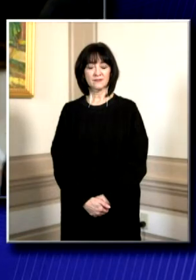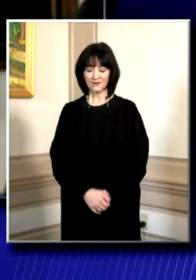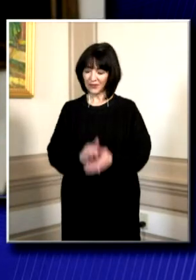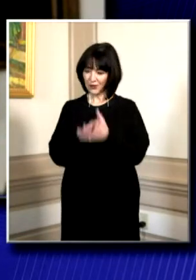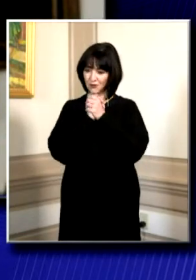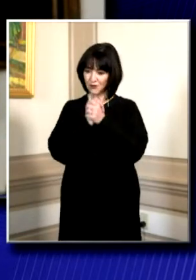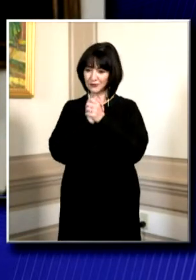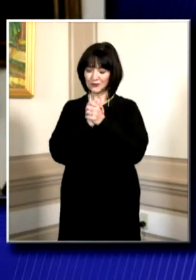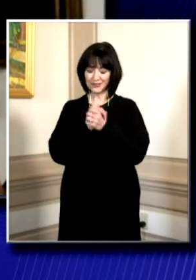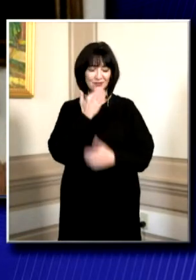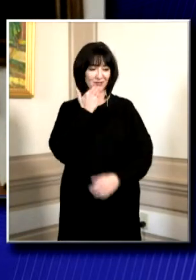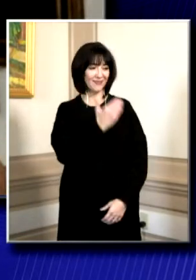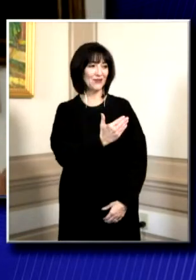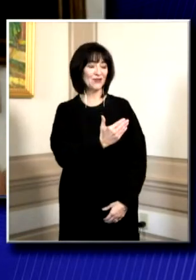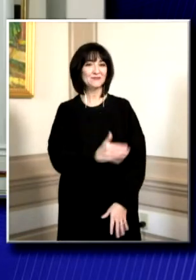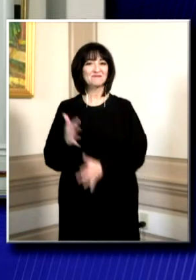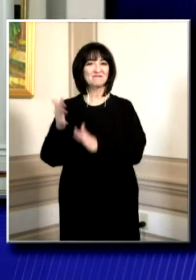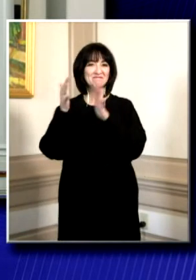Congratulations. Thank you.